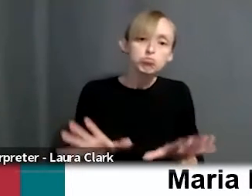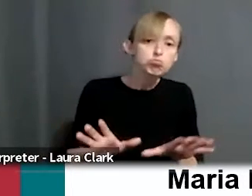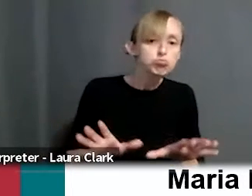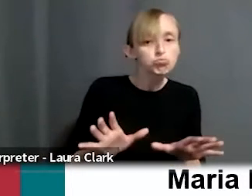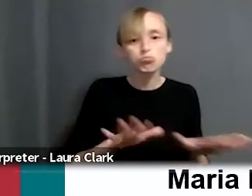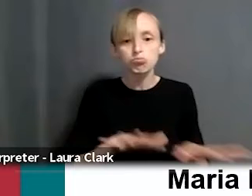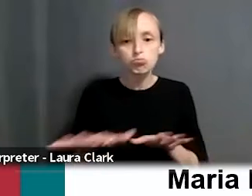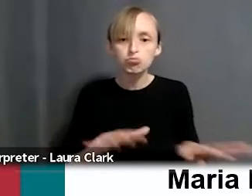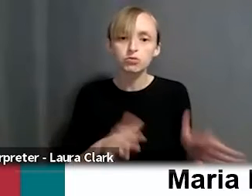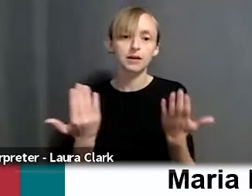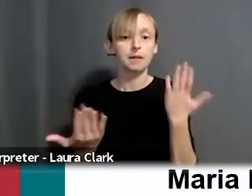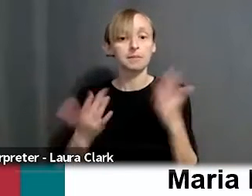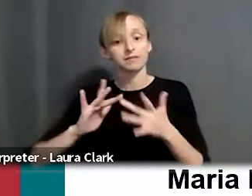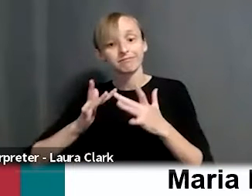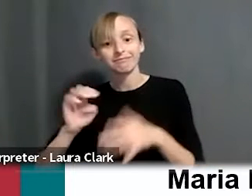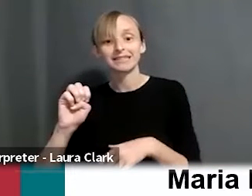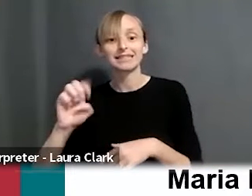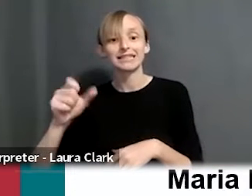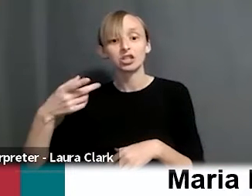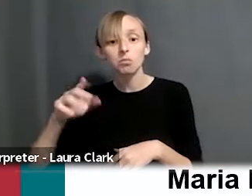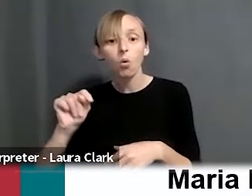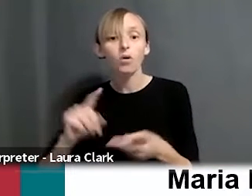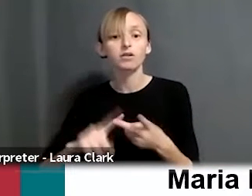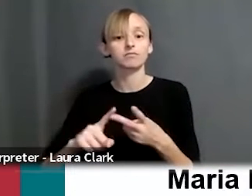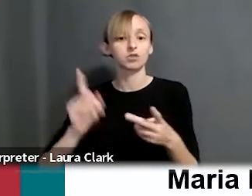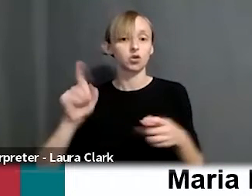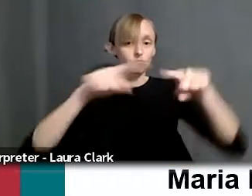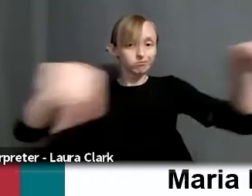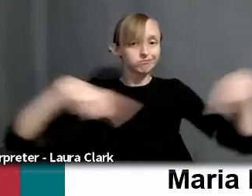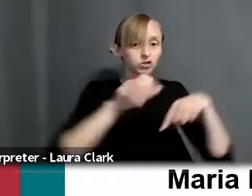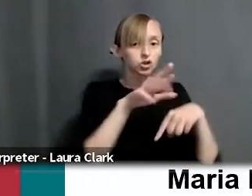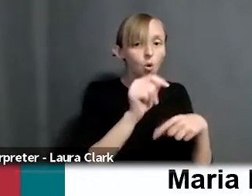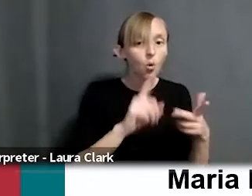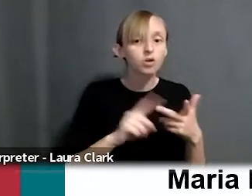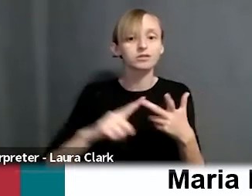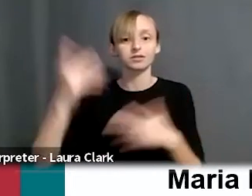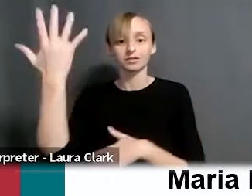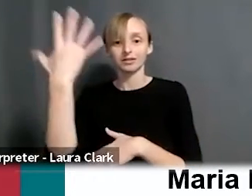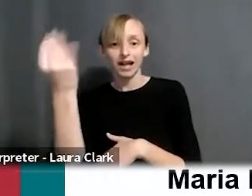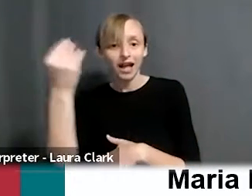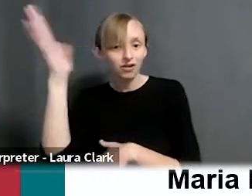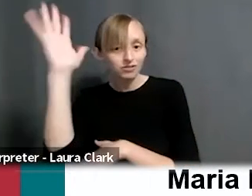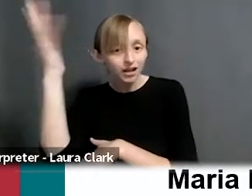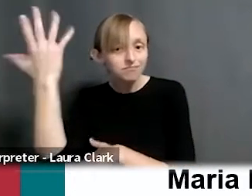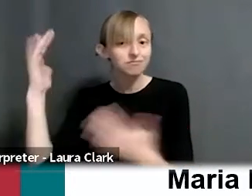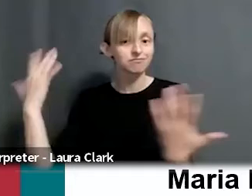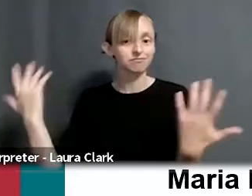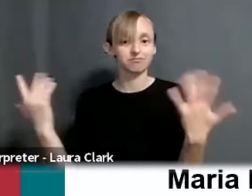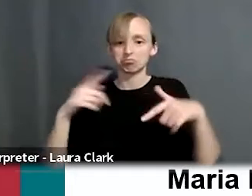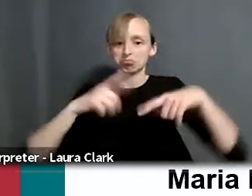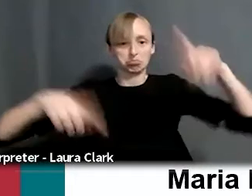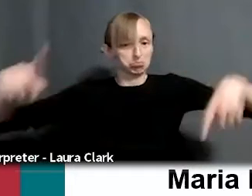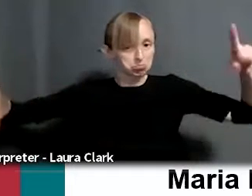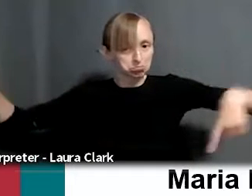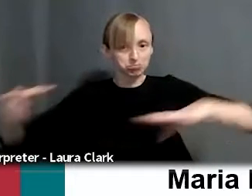sport, maybe it's enjoying nature, and the breadth of programming that was just described really allows for that. I always